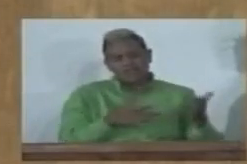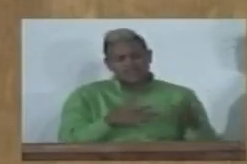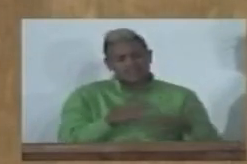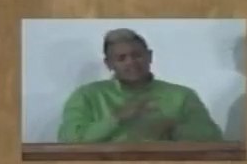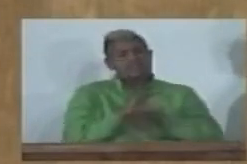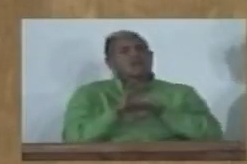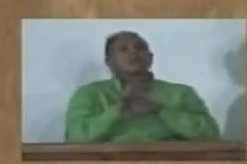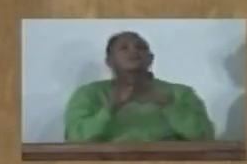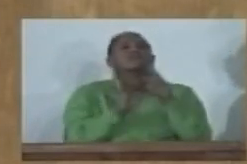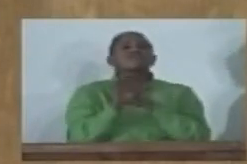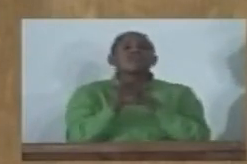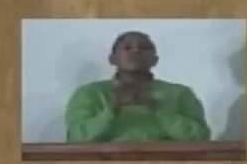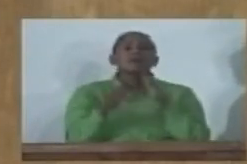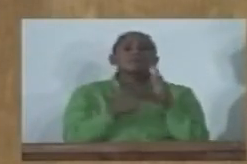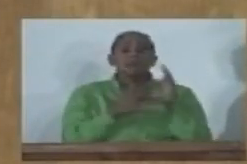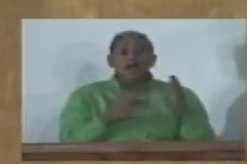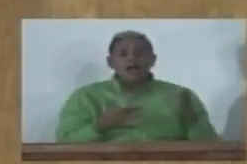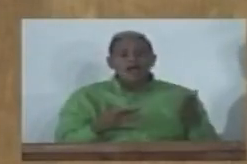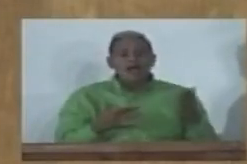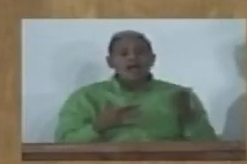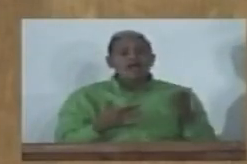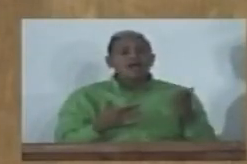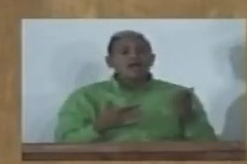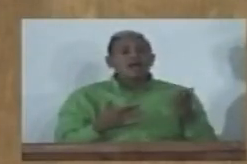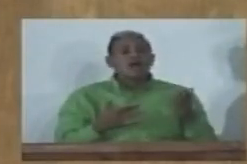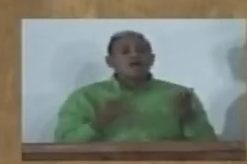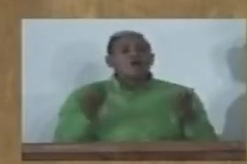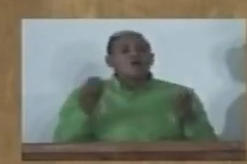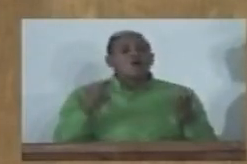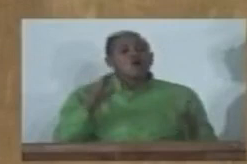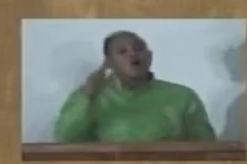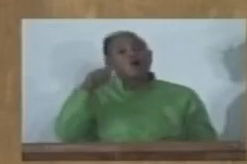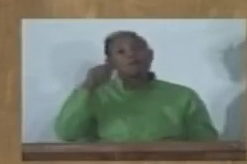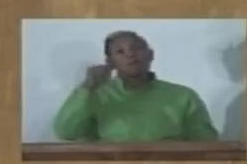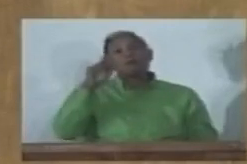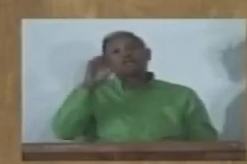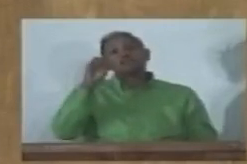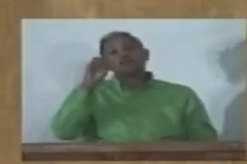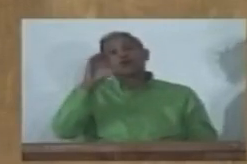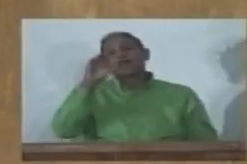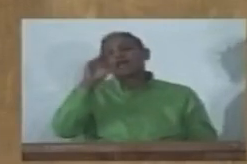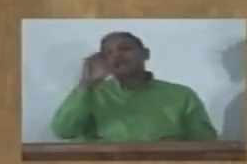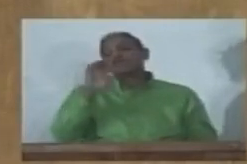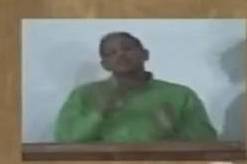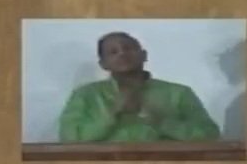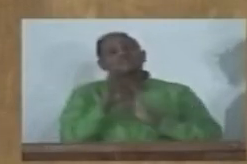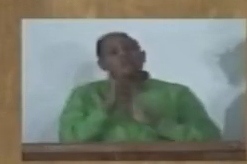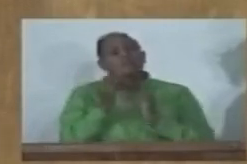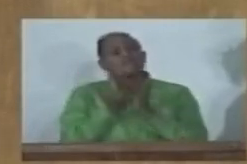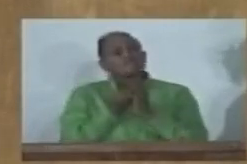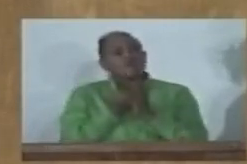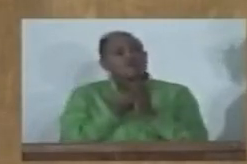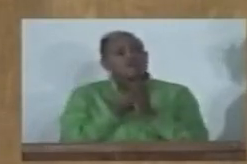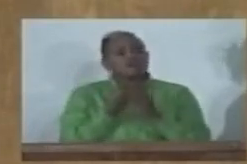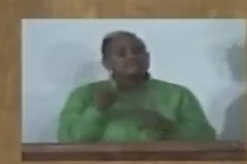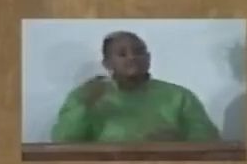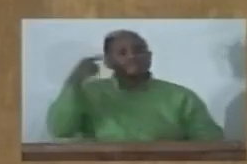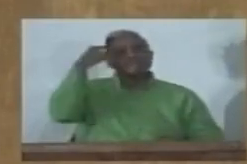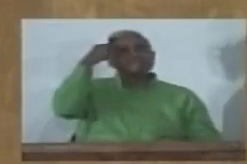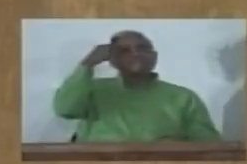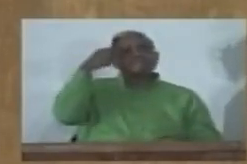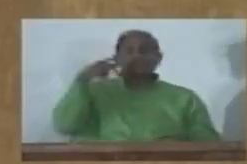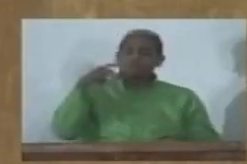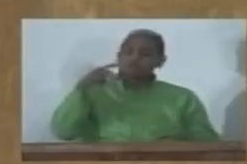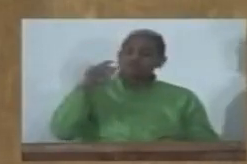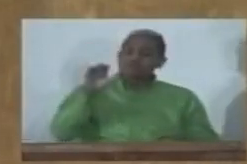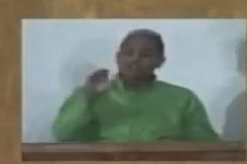Caribbean Development Bank, or the Petro-Carib Development Fund. And I'm struck by the Petro-Carib Development